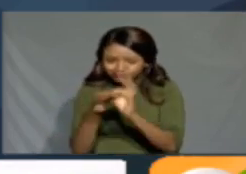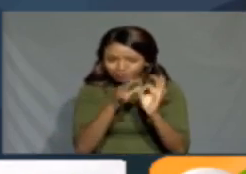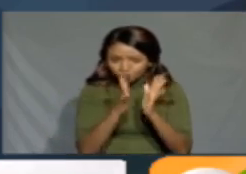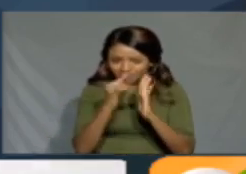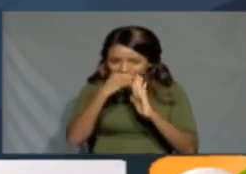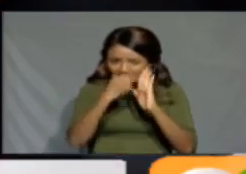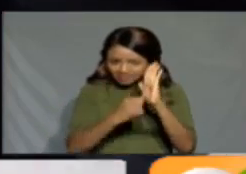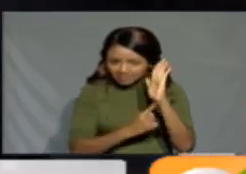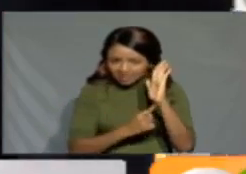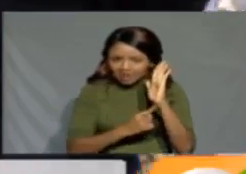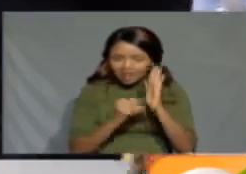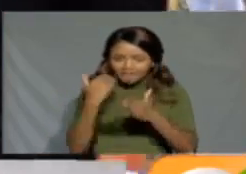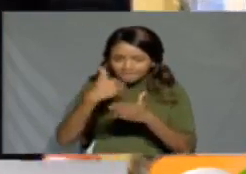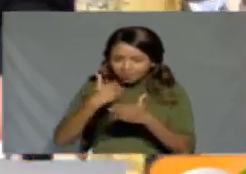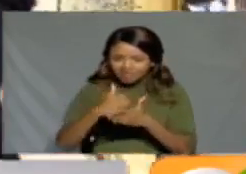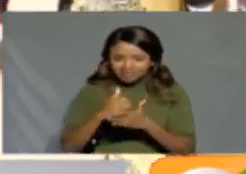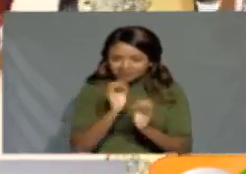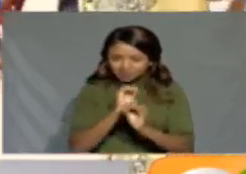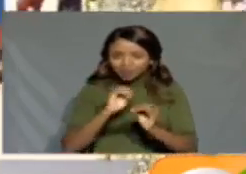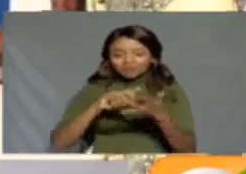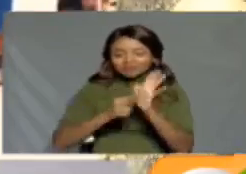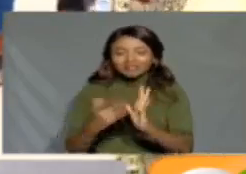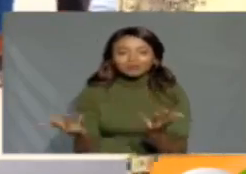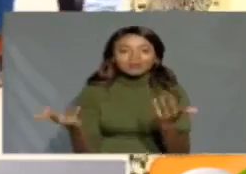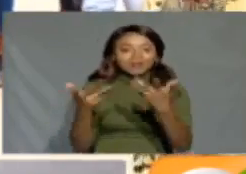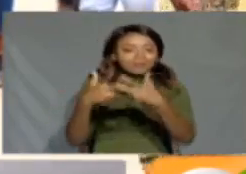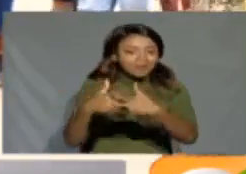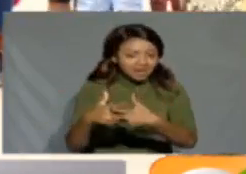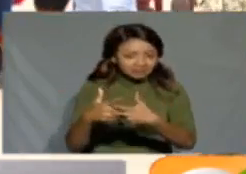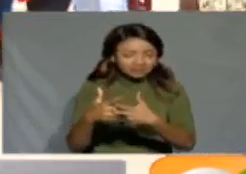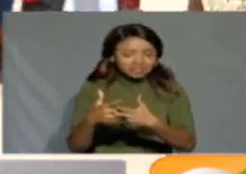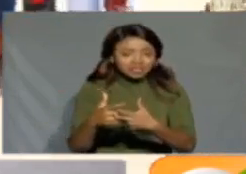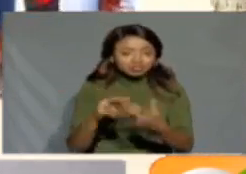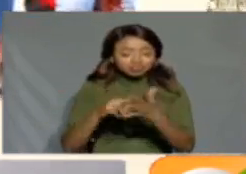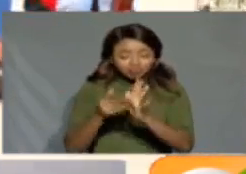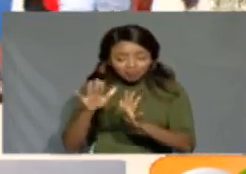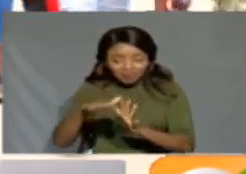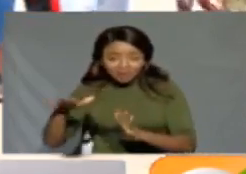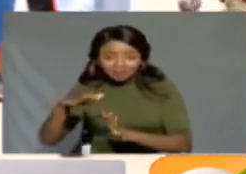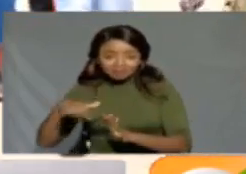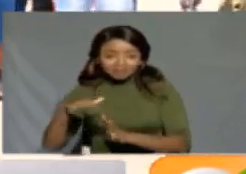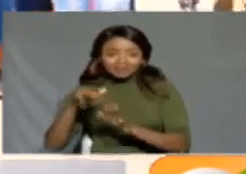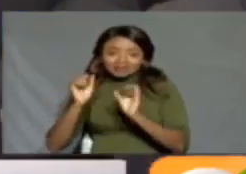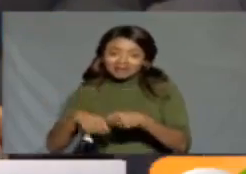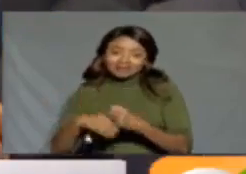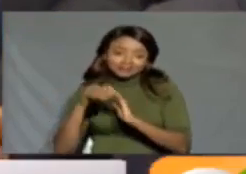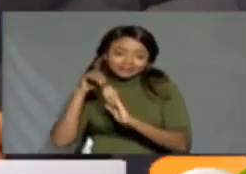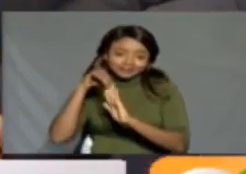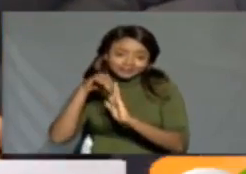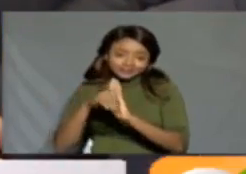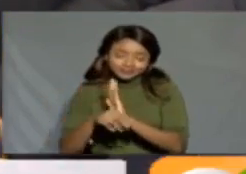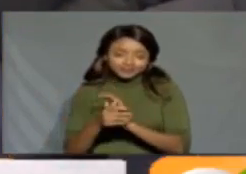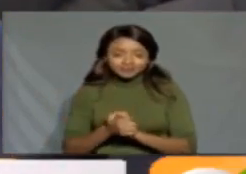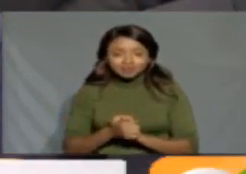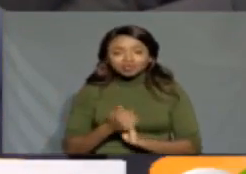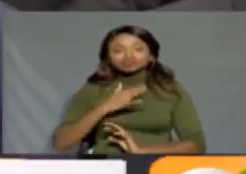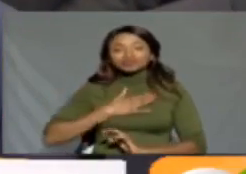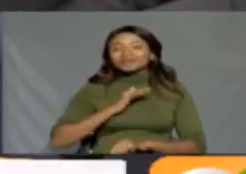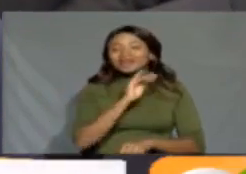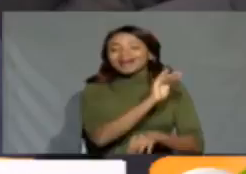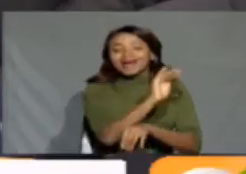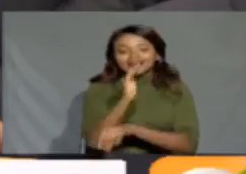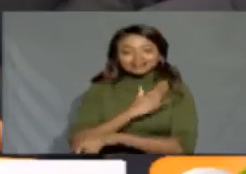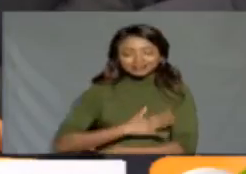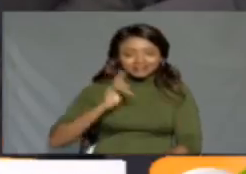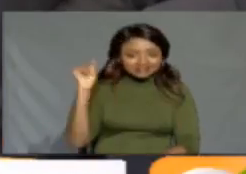matched with others, meaning some of the counties could lose electoral areas should their population proportion reduce. My appeal to Kenyans is wherever